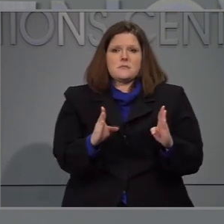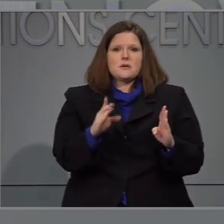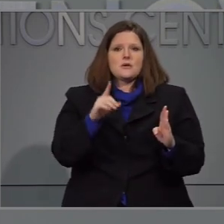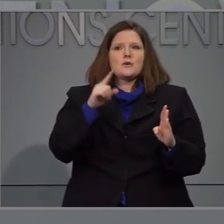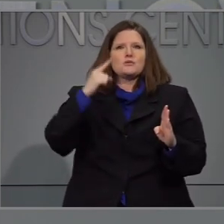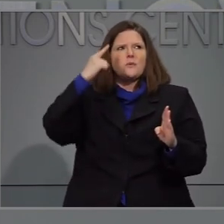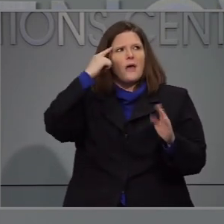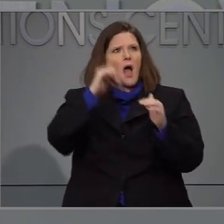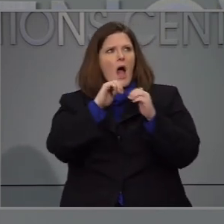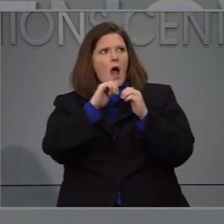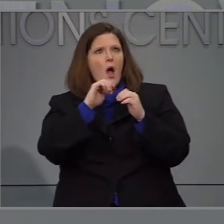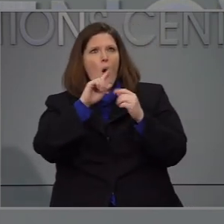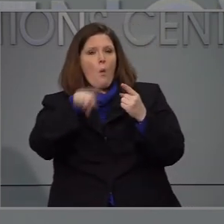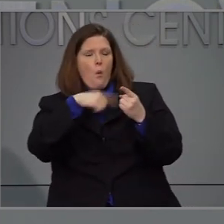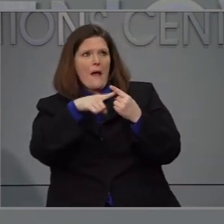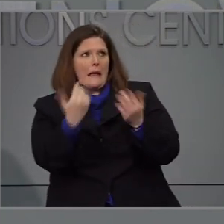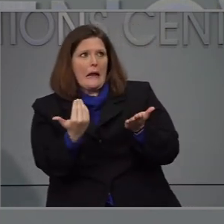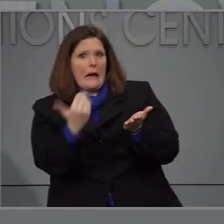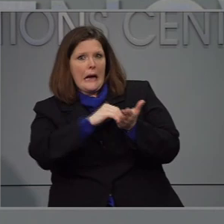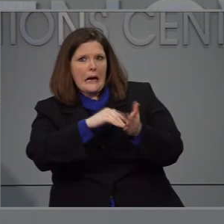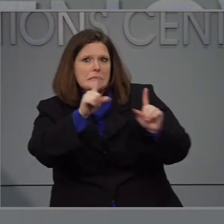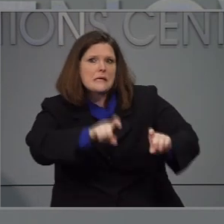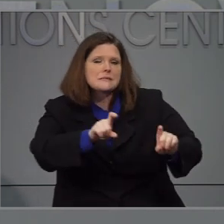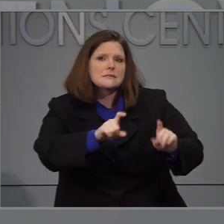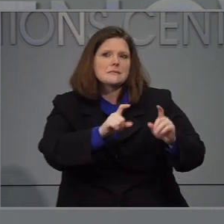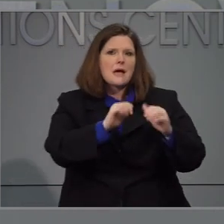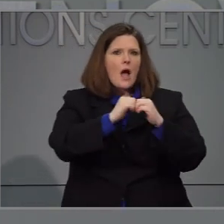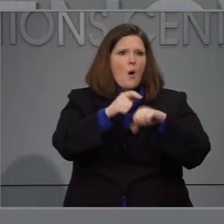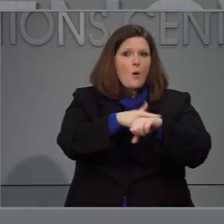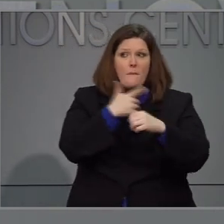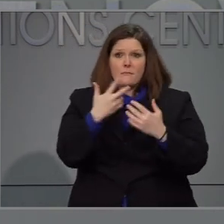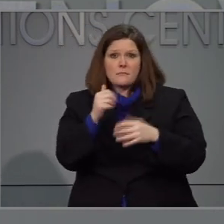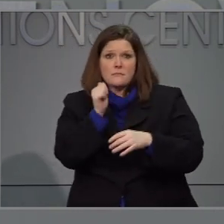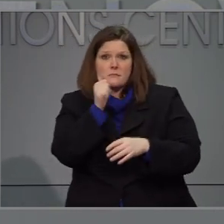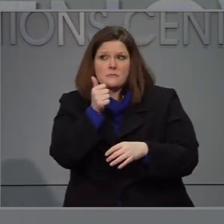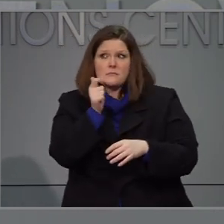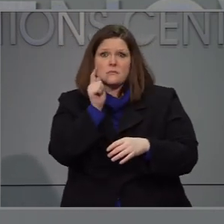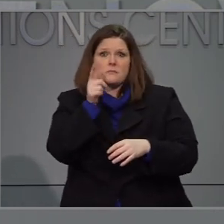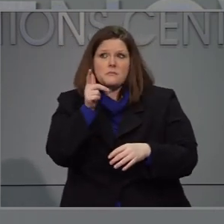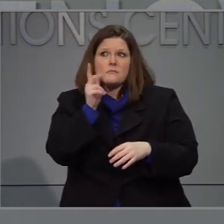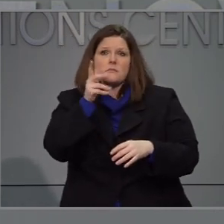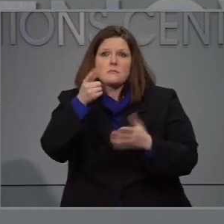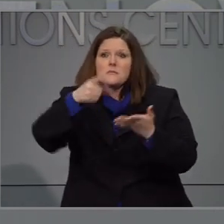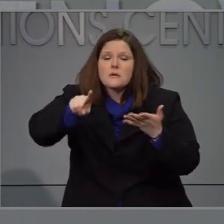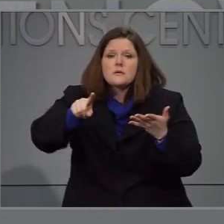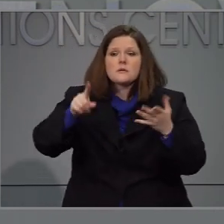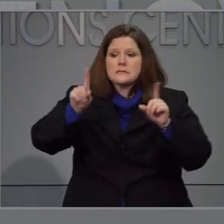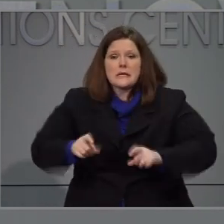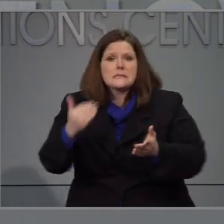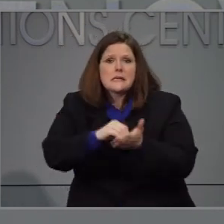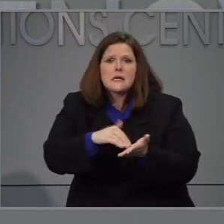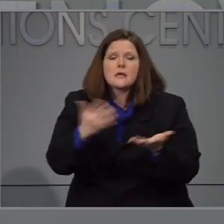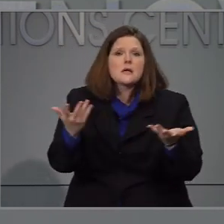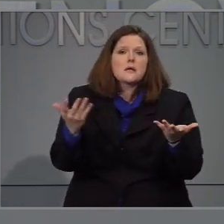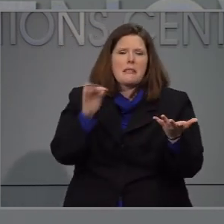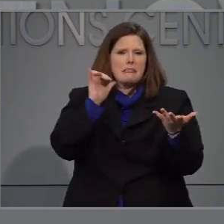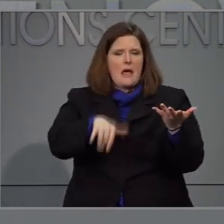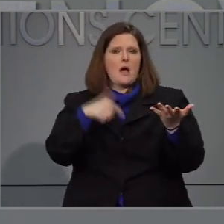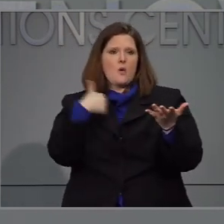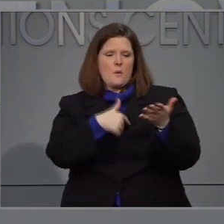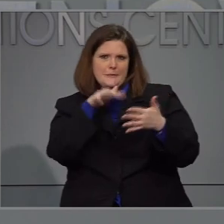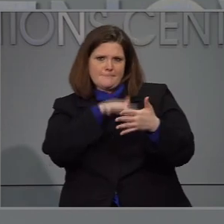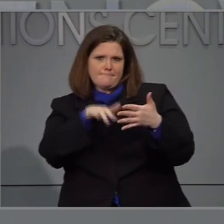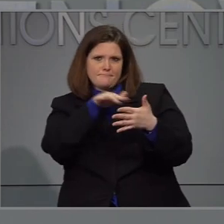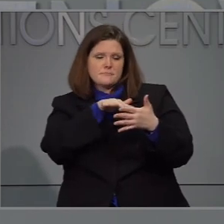that testing? So we want to make sure we are still focused on testing folks that may have had exposure. So when we see a nursing home with